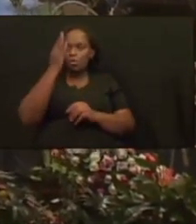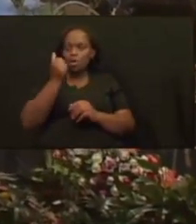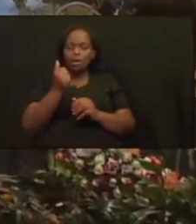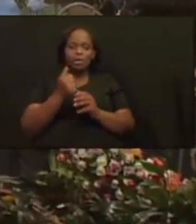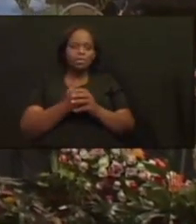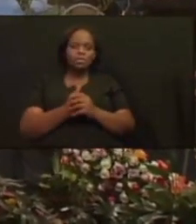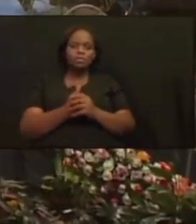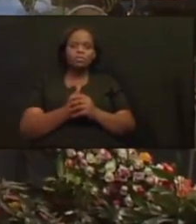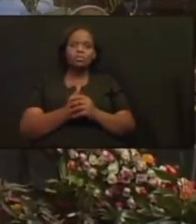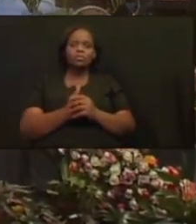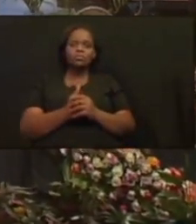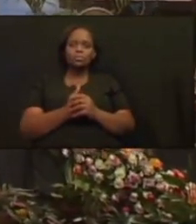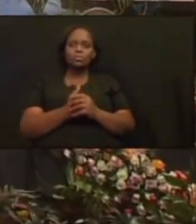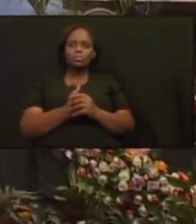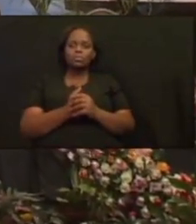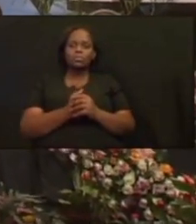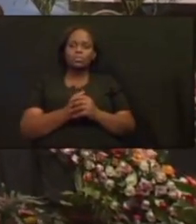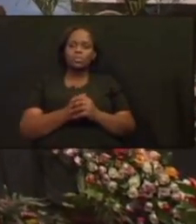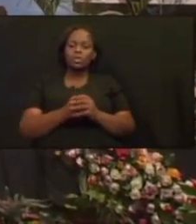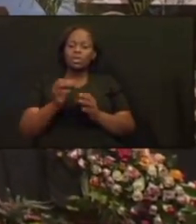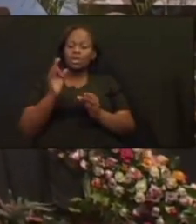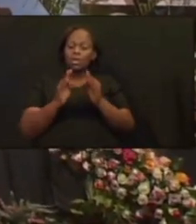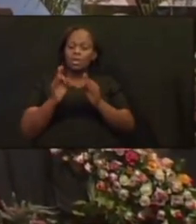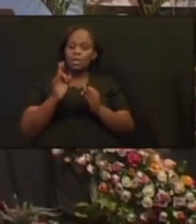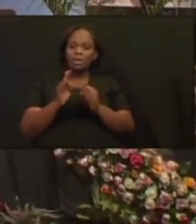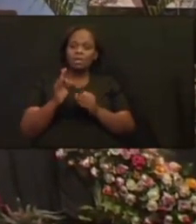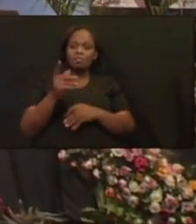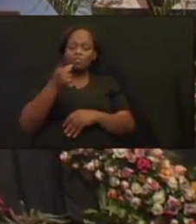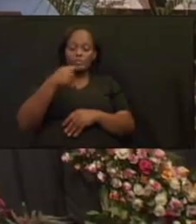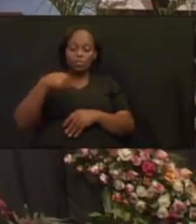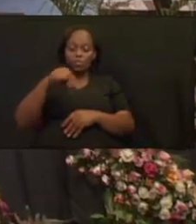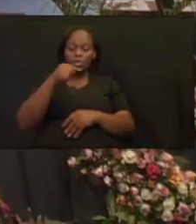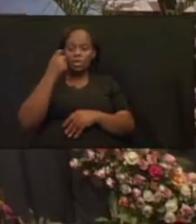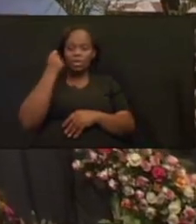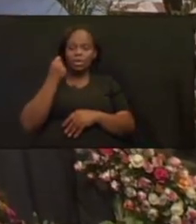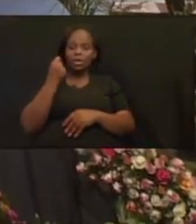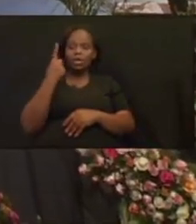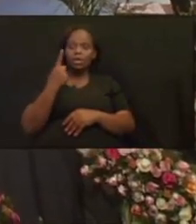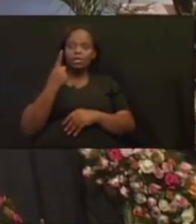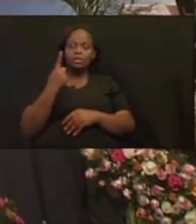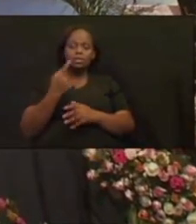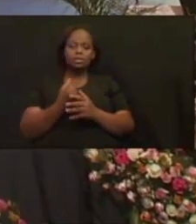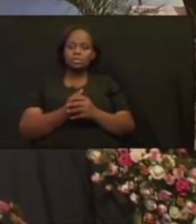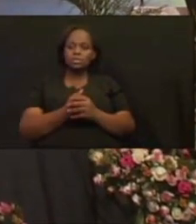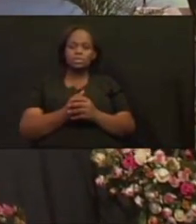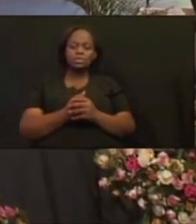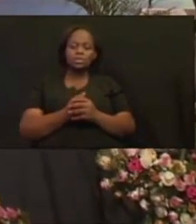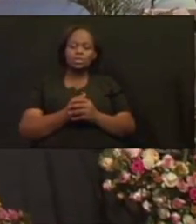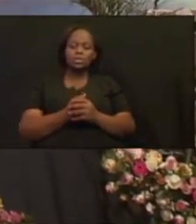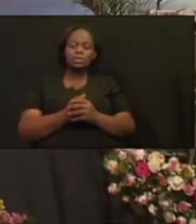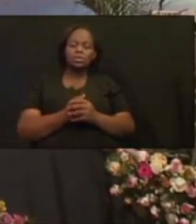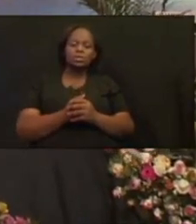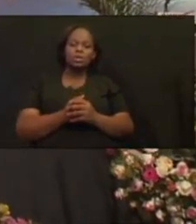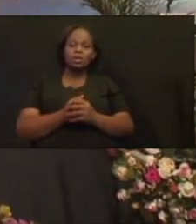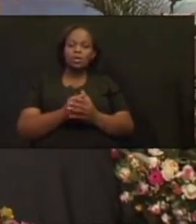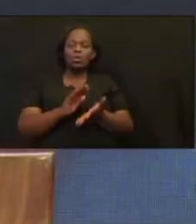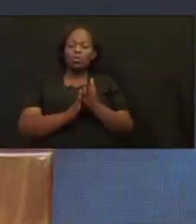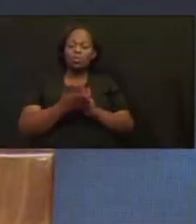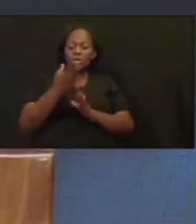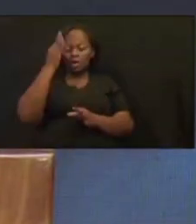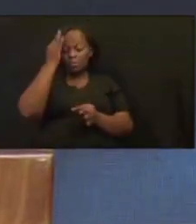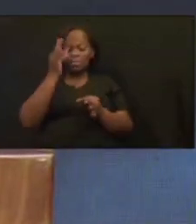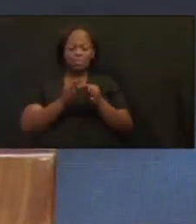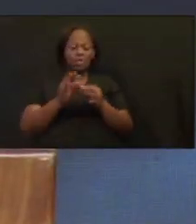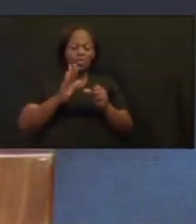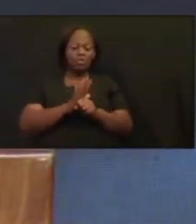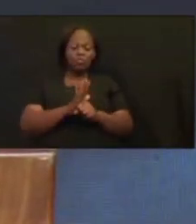Listen, when I understood the implication of being obedient as a faithful witness, I vowed that as